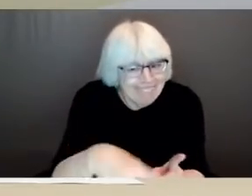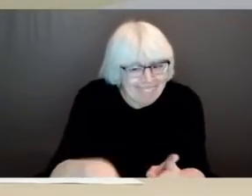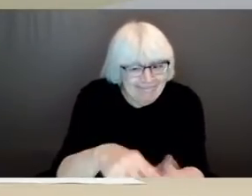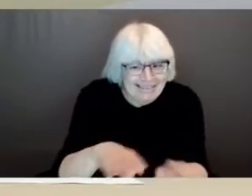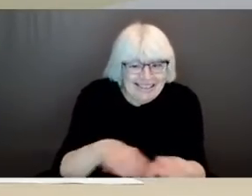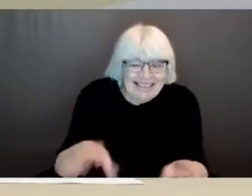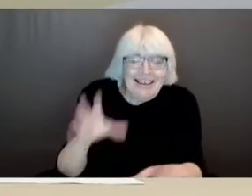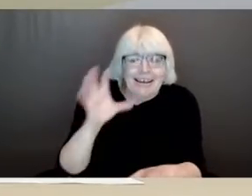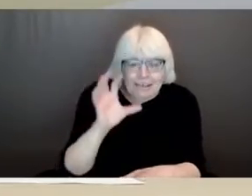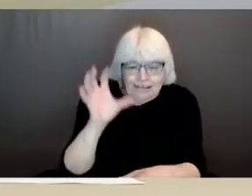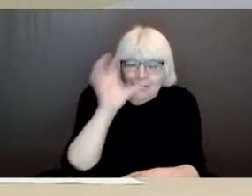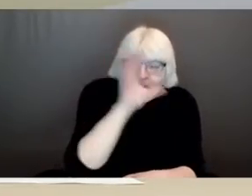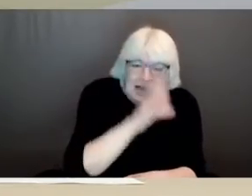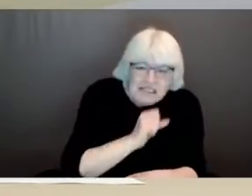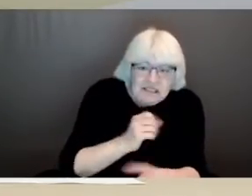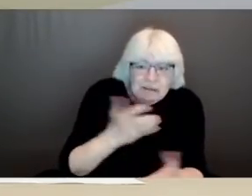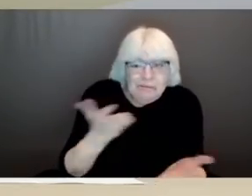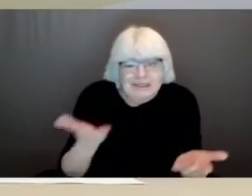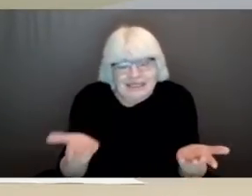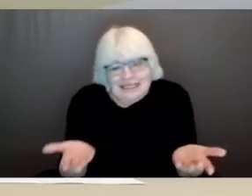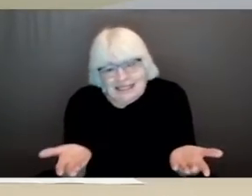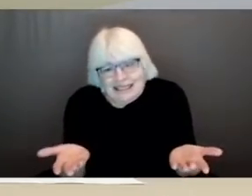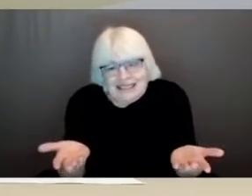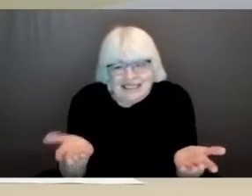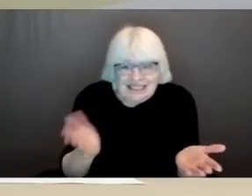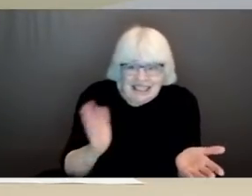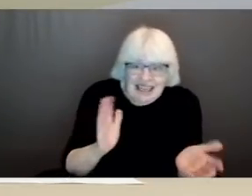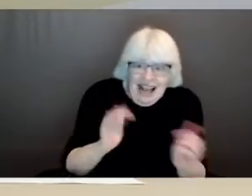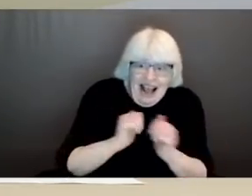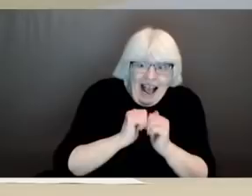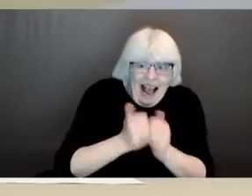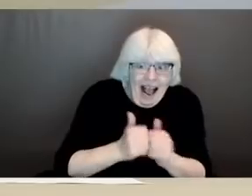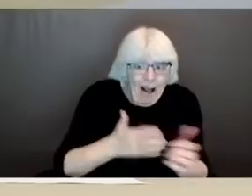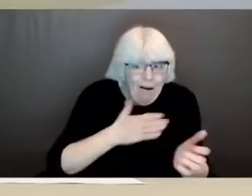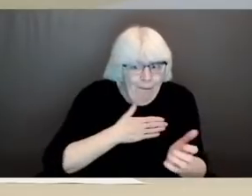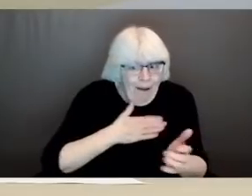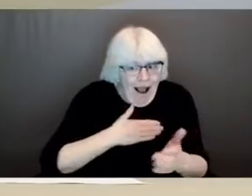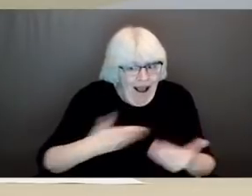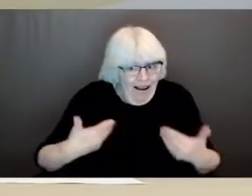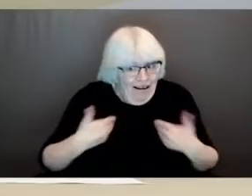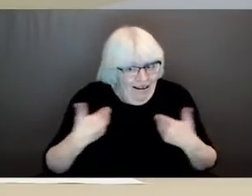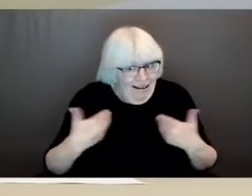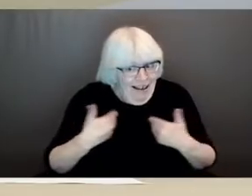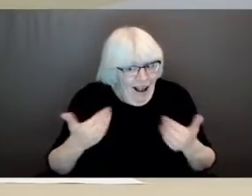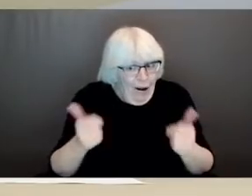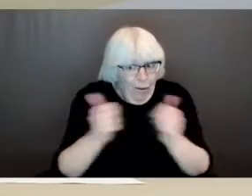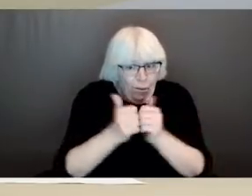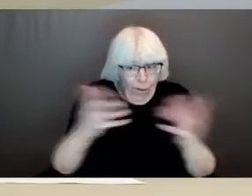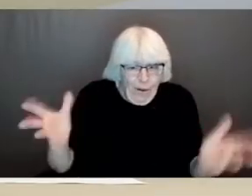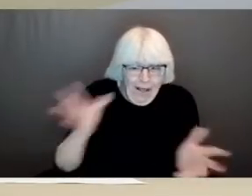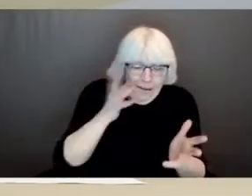I'm not sure how even my youngest child would do without a parent present.